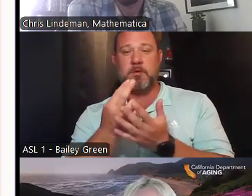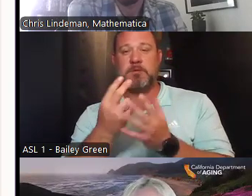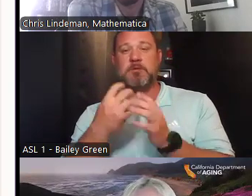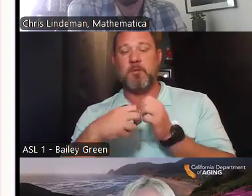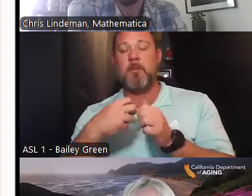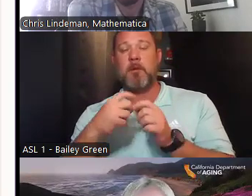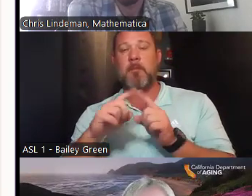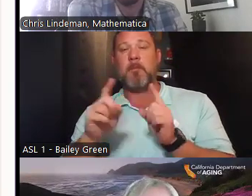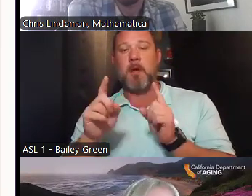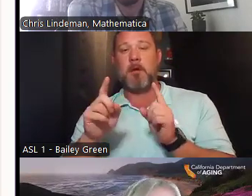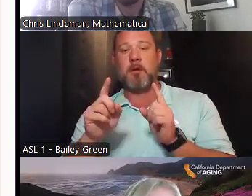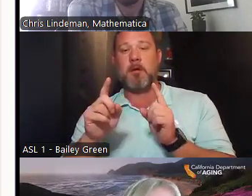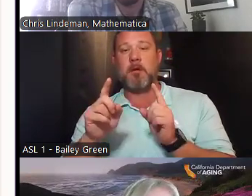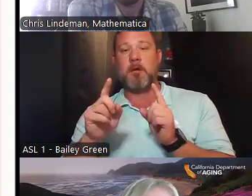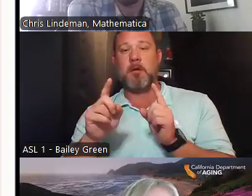But